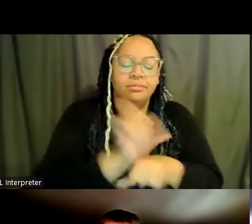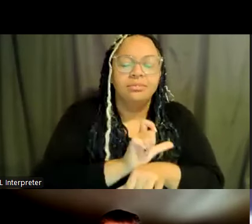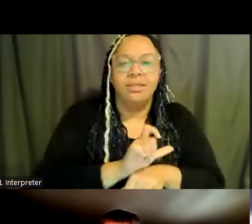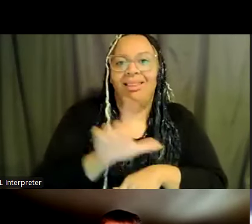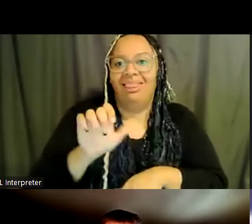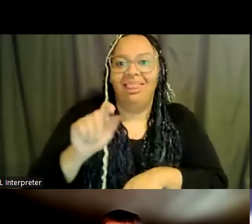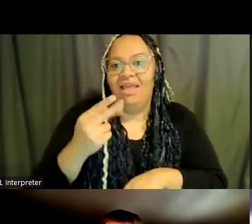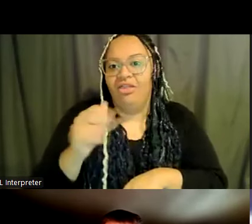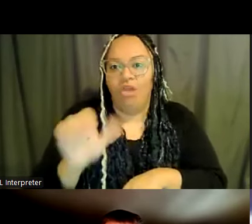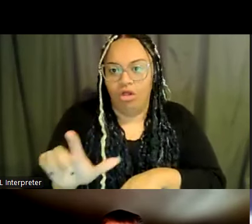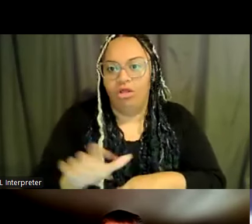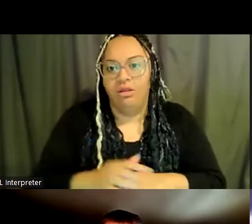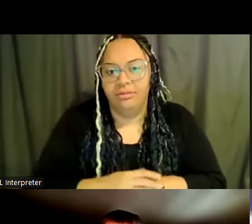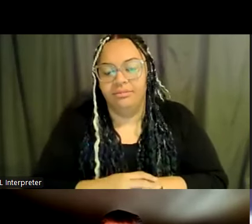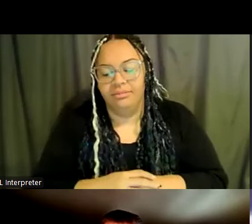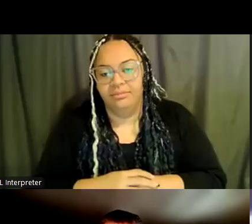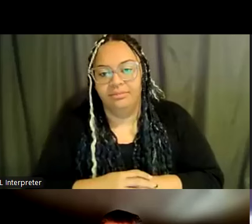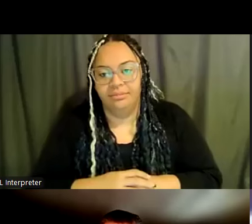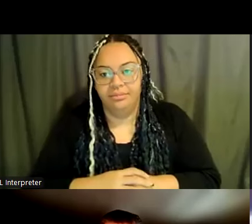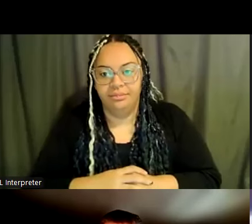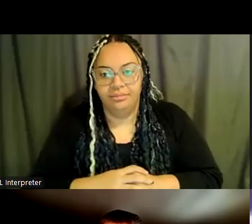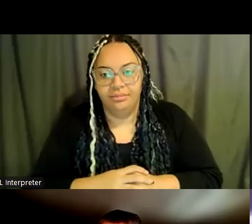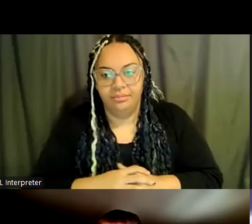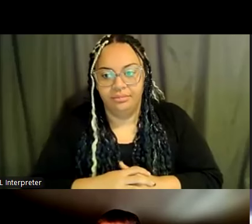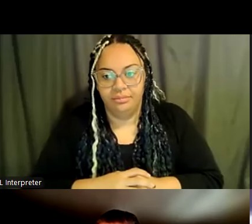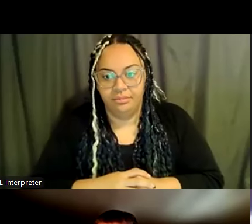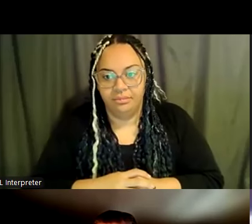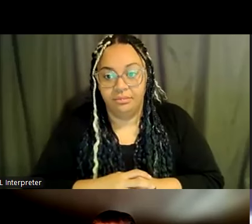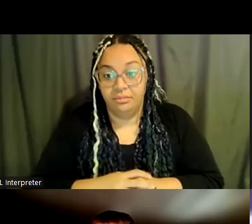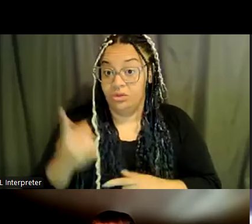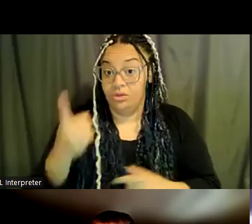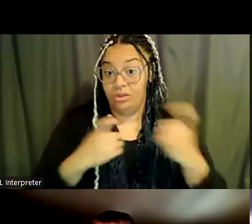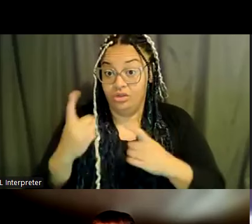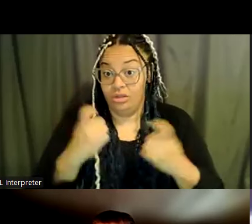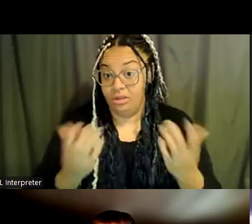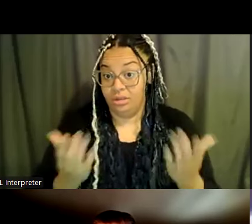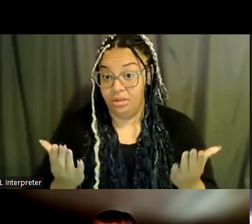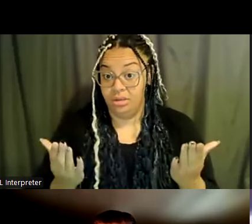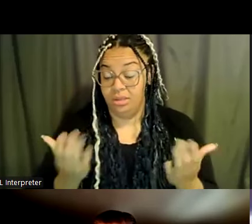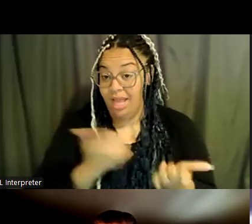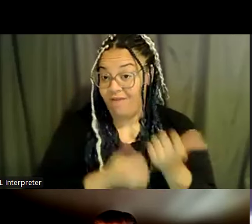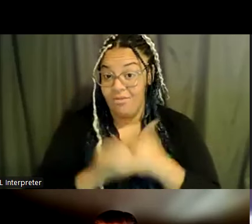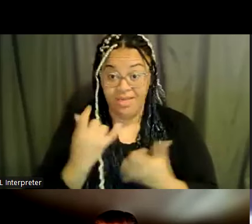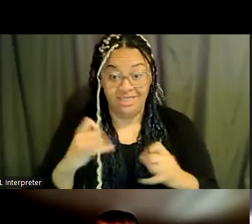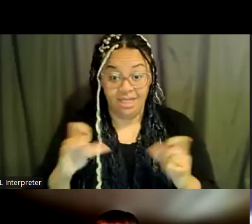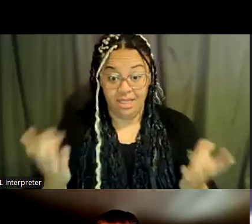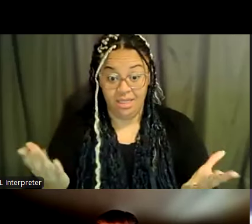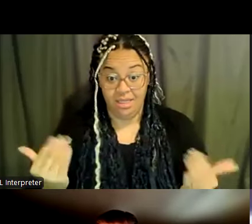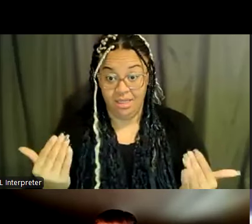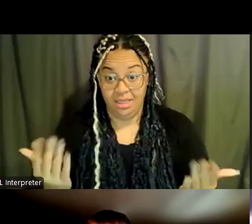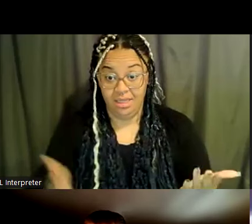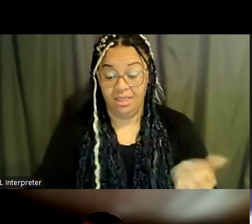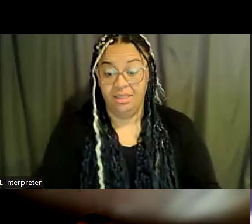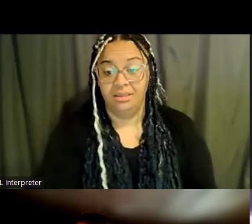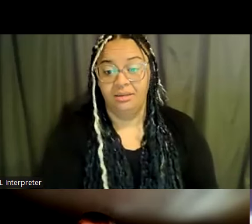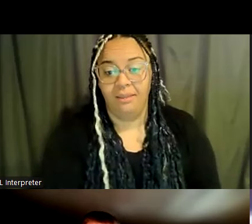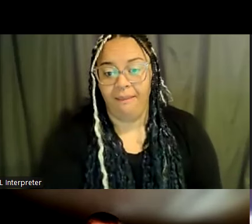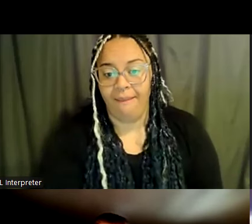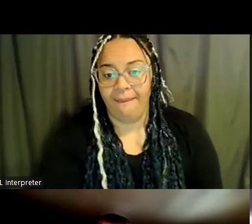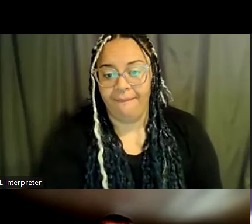go. All right. Any questions? Everybody still with me? Okay,